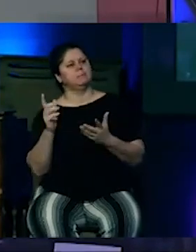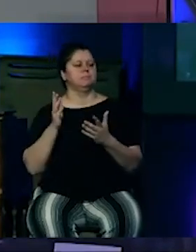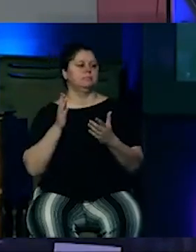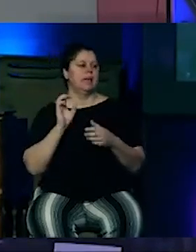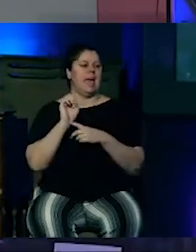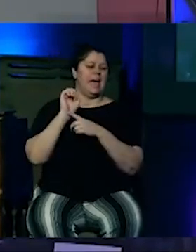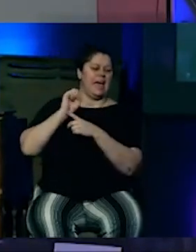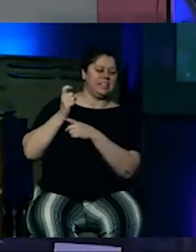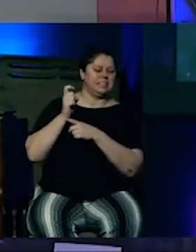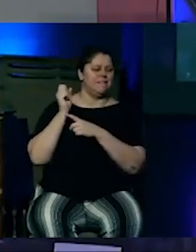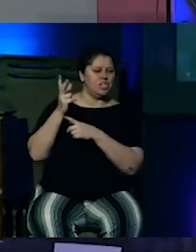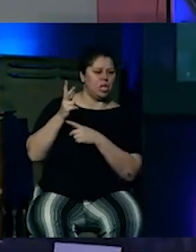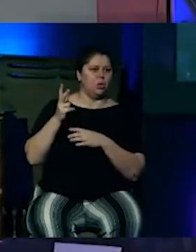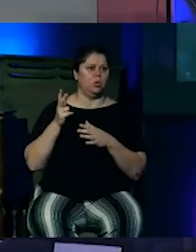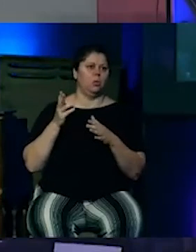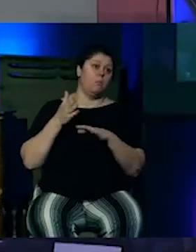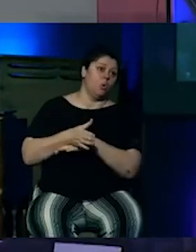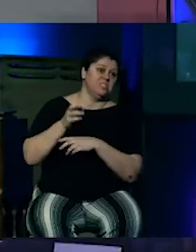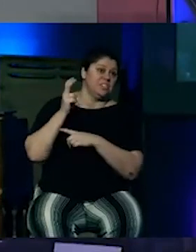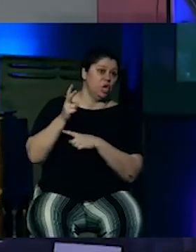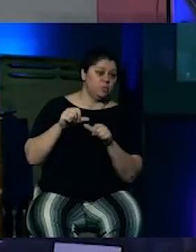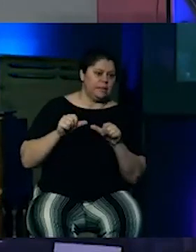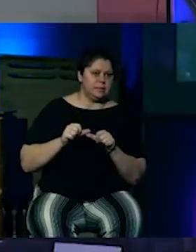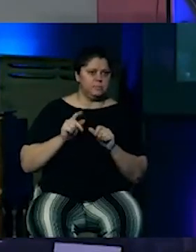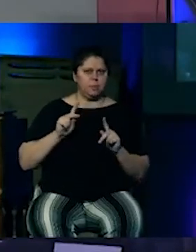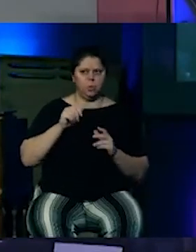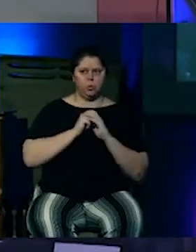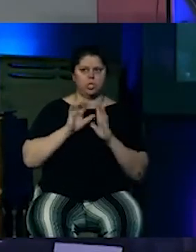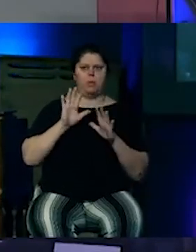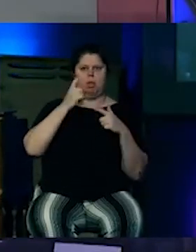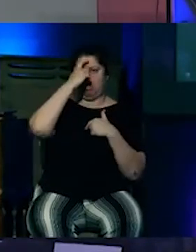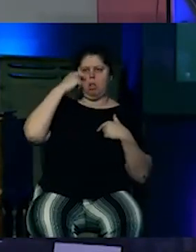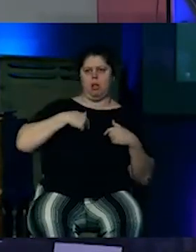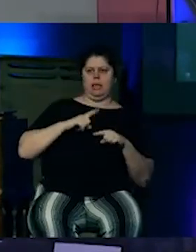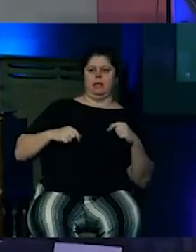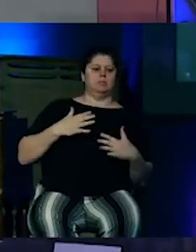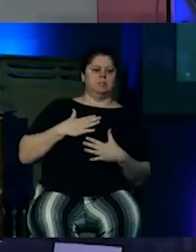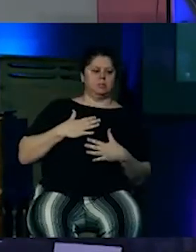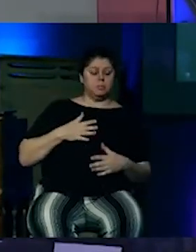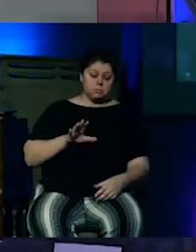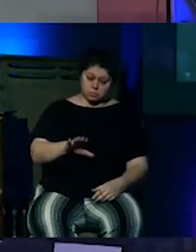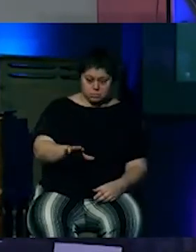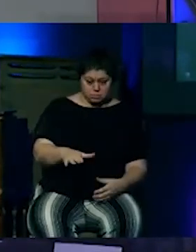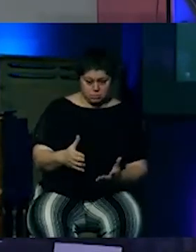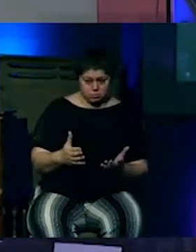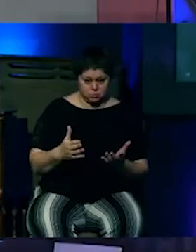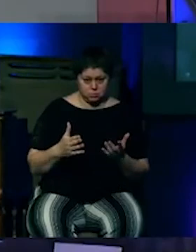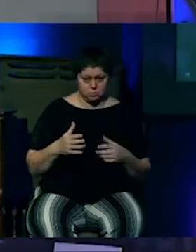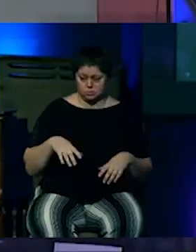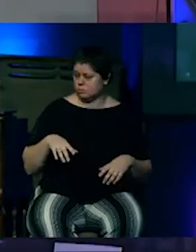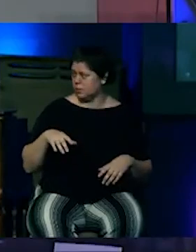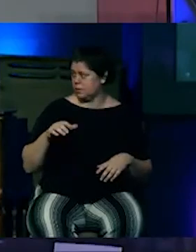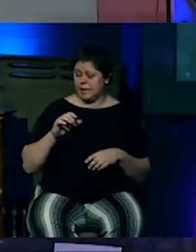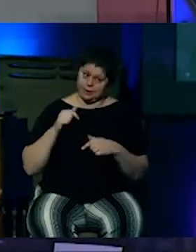post-evangelical spaces, and a lot of people are actually really afraid to worship because they have so much trauma attached to it. And I'm like, dude, at QCF,